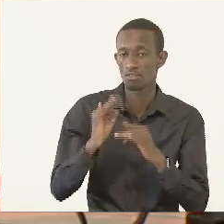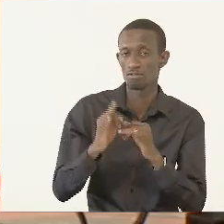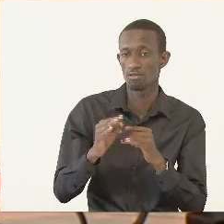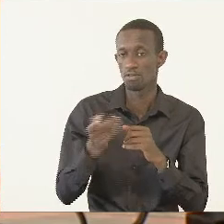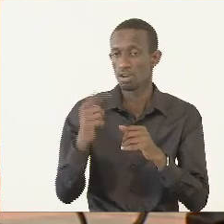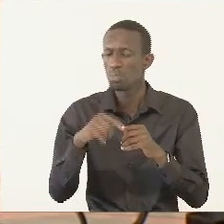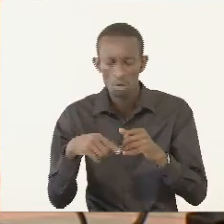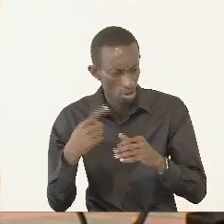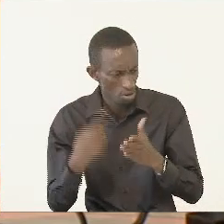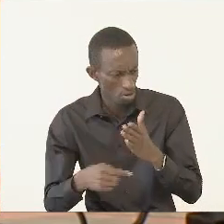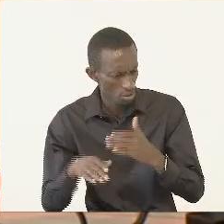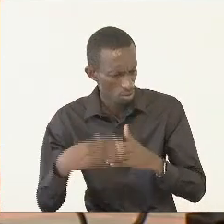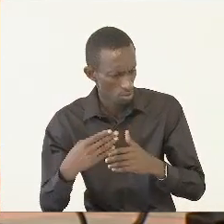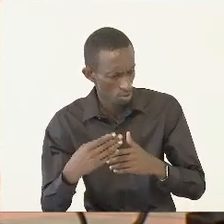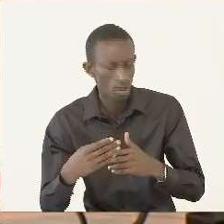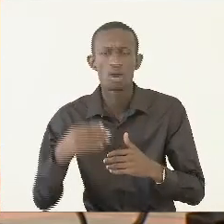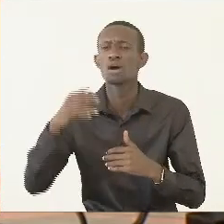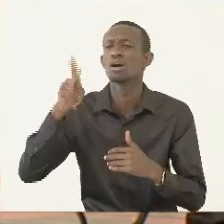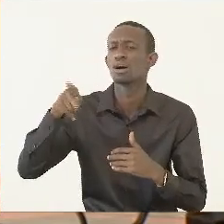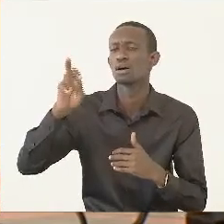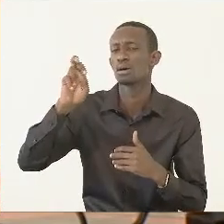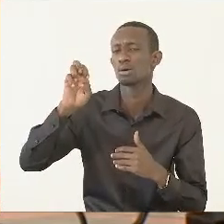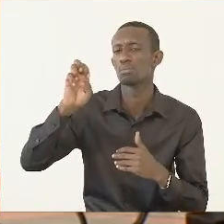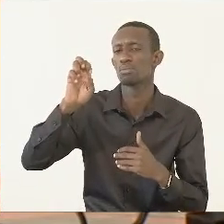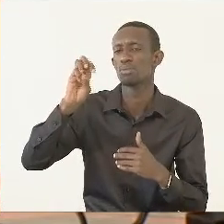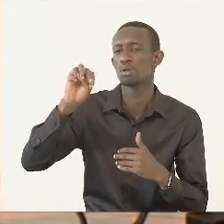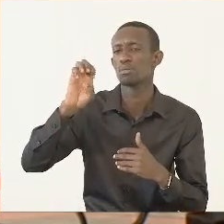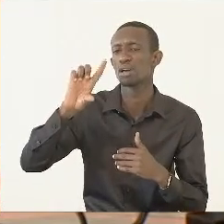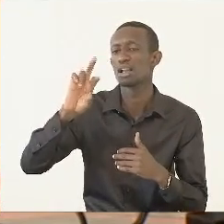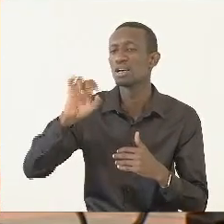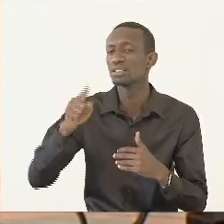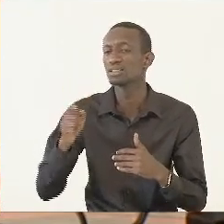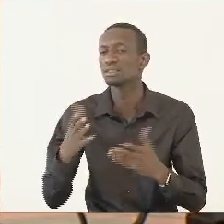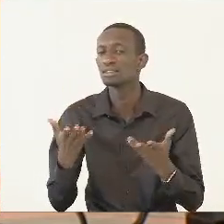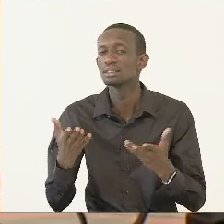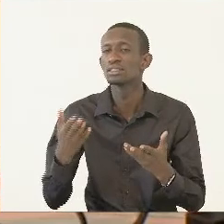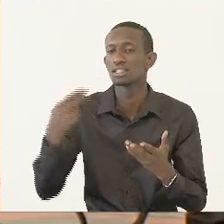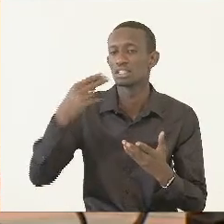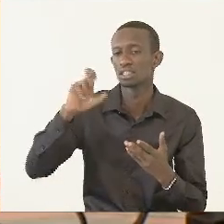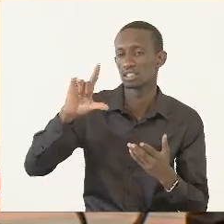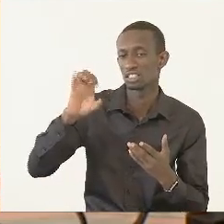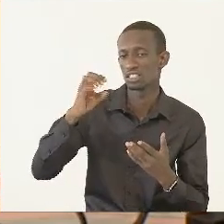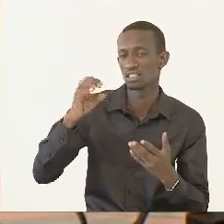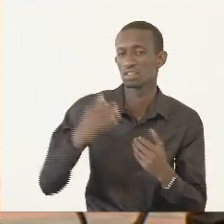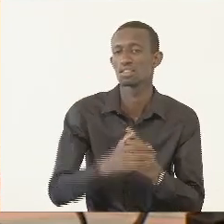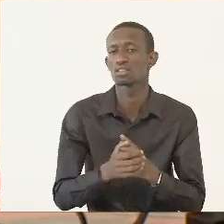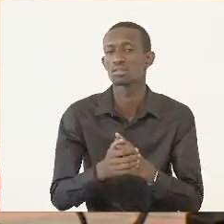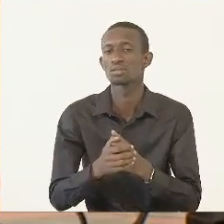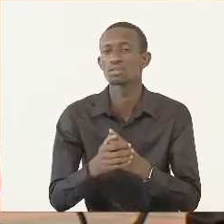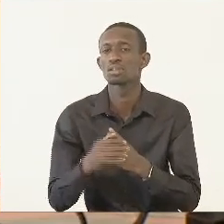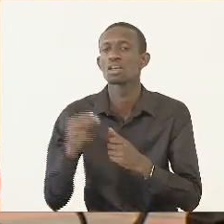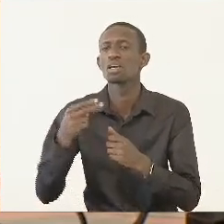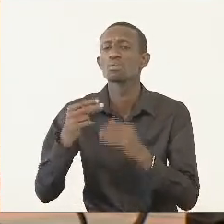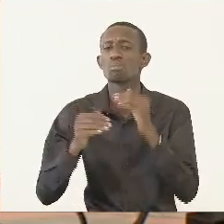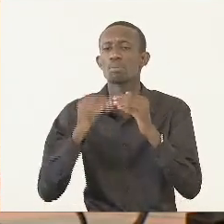we have next? Polymerase, leading strand, lagging strand, leapfrogging. And we